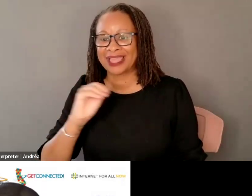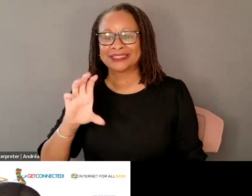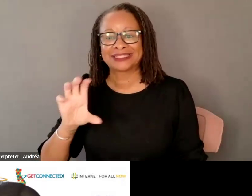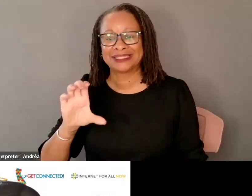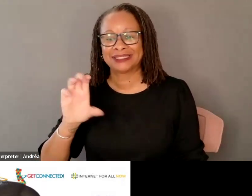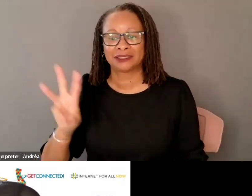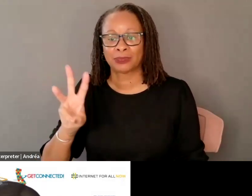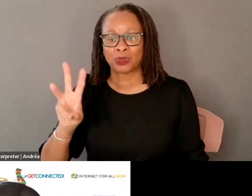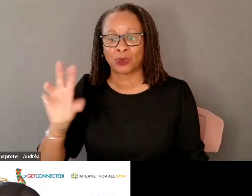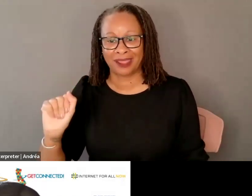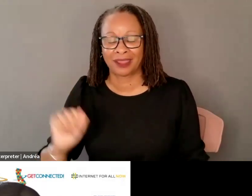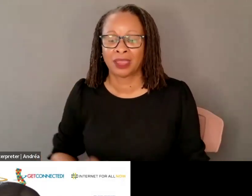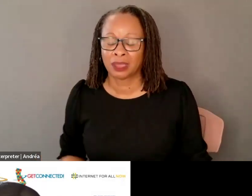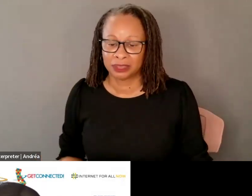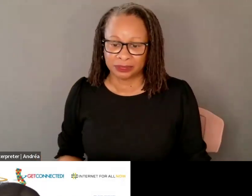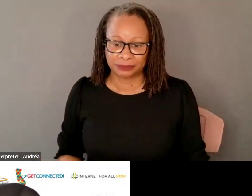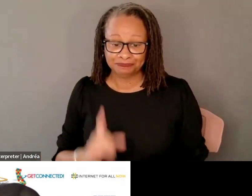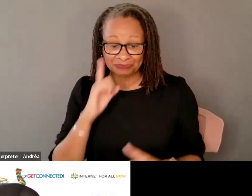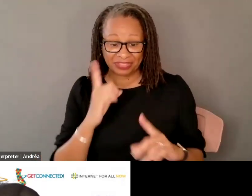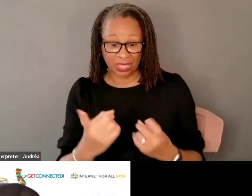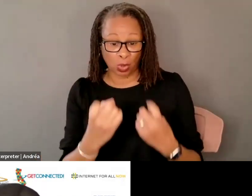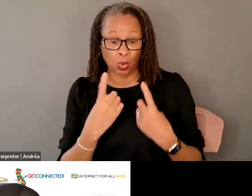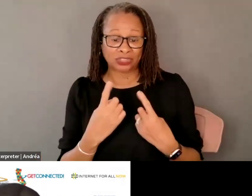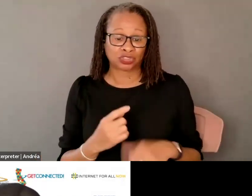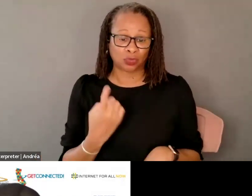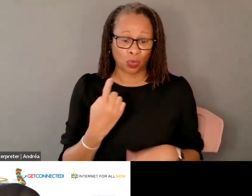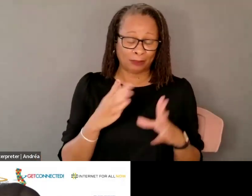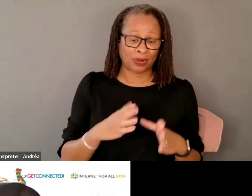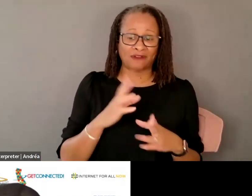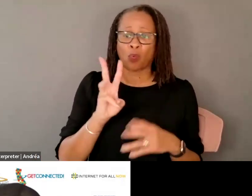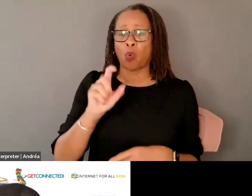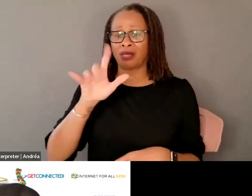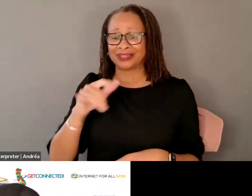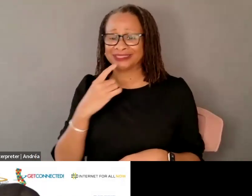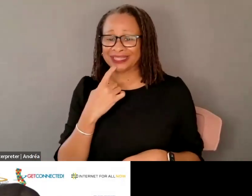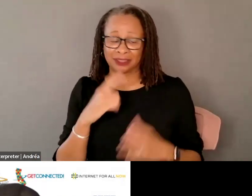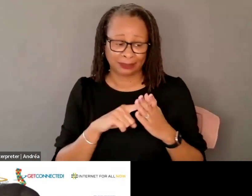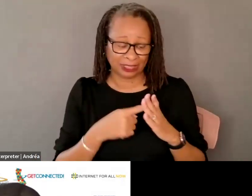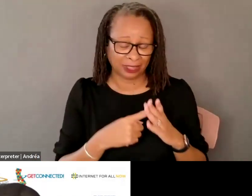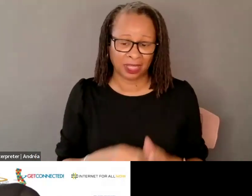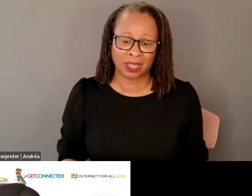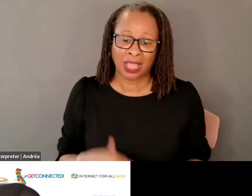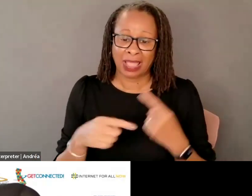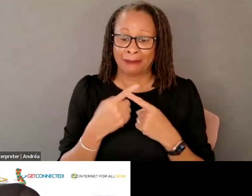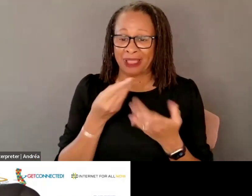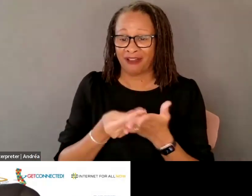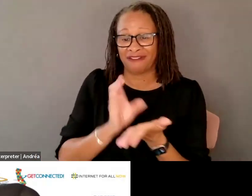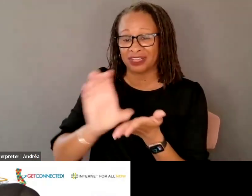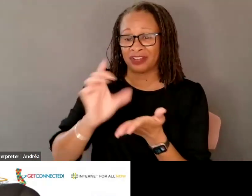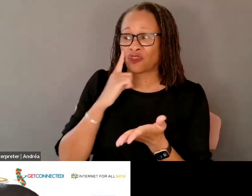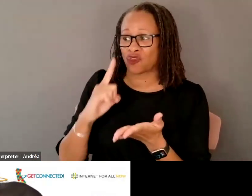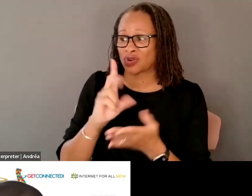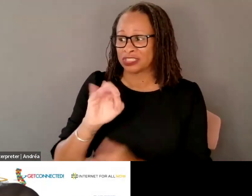that, the question was asked by Wally about funding for the digital